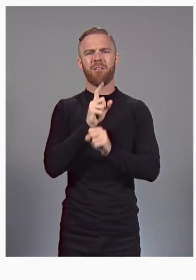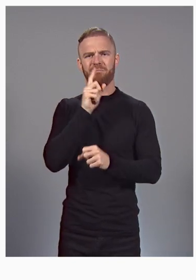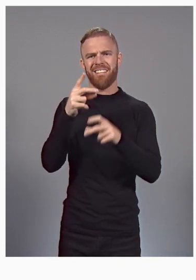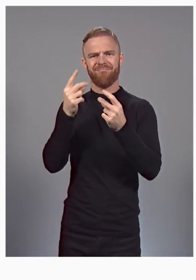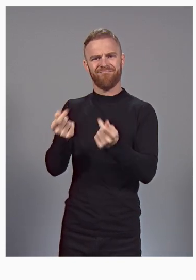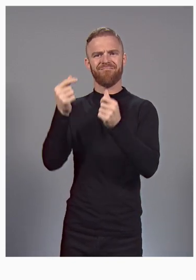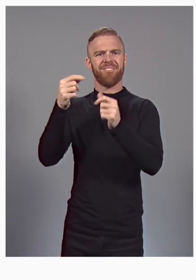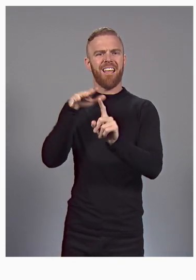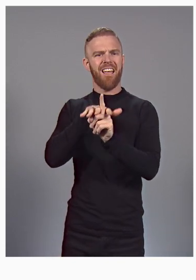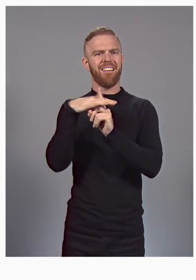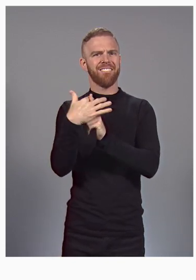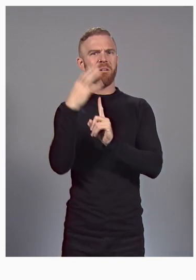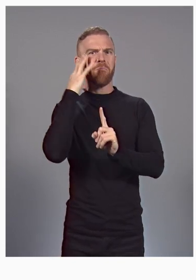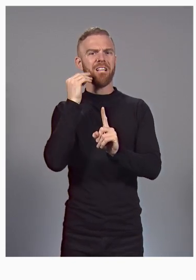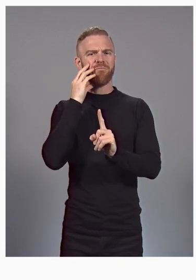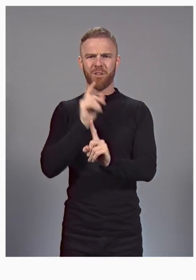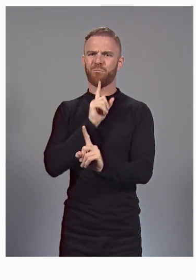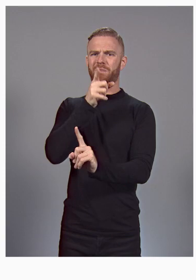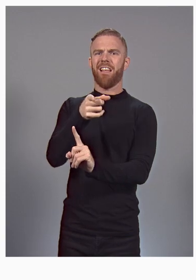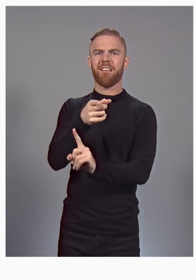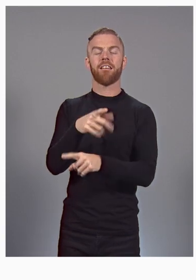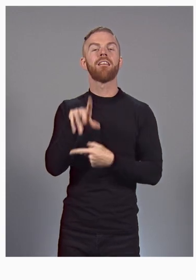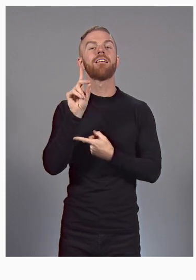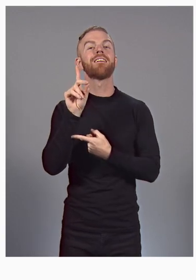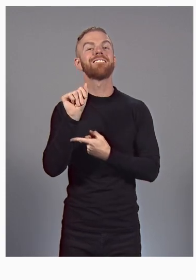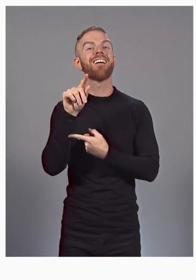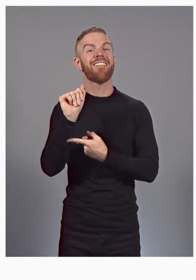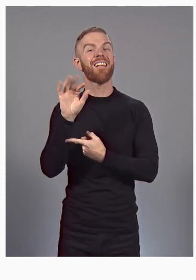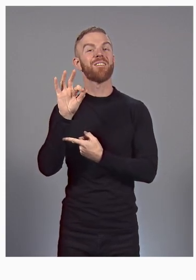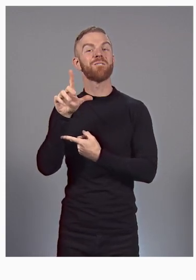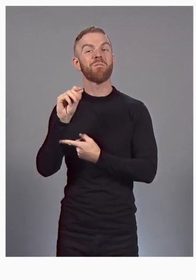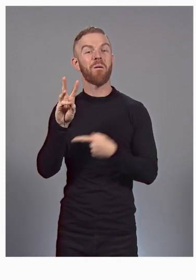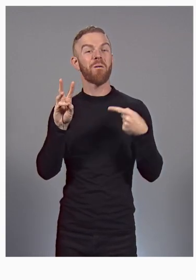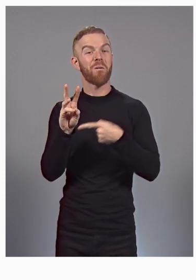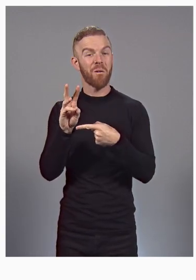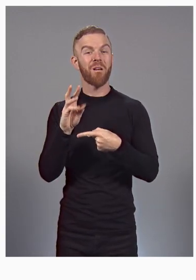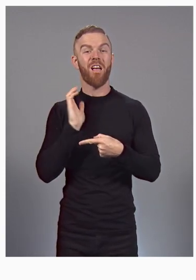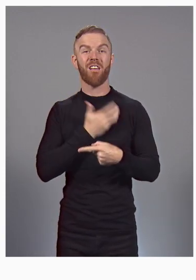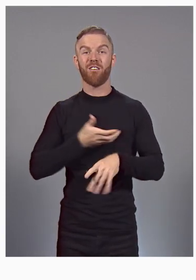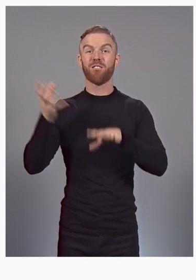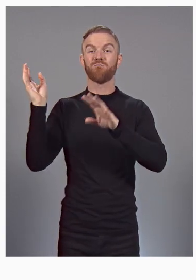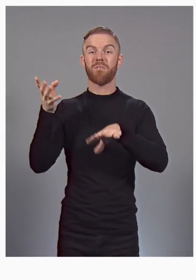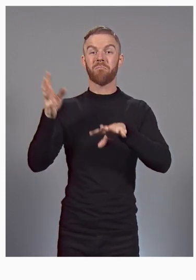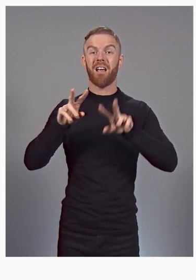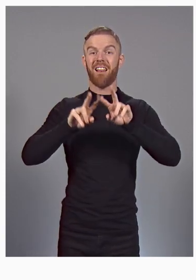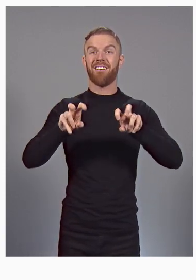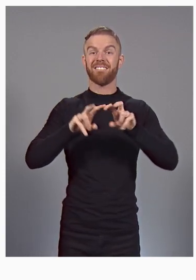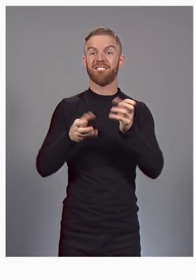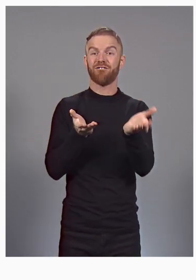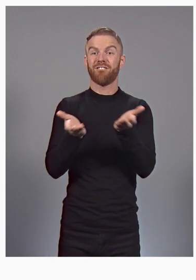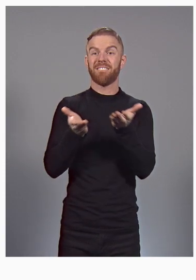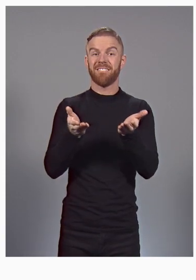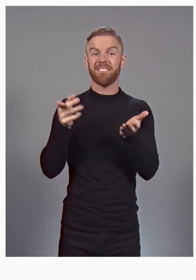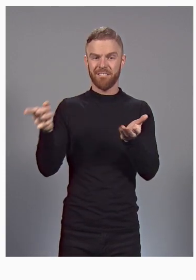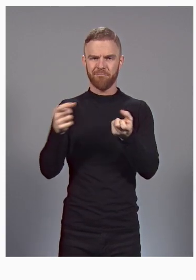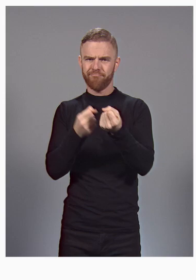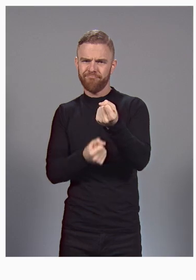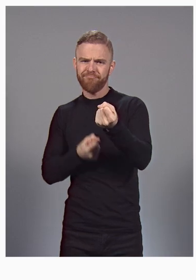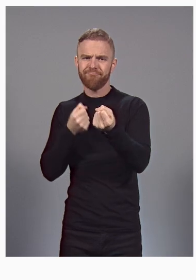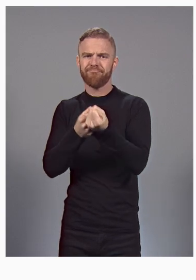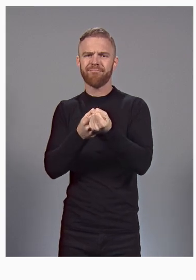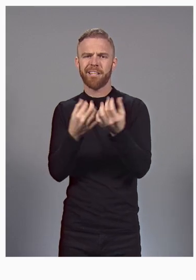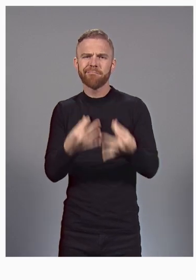experiences a reality for your own customers. Dataflow, our streaming analytics service,